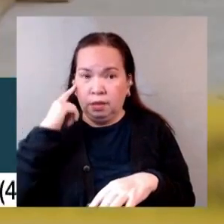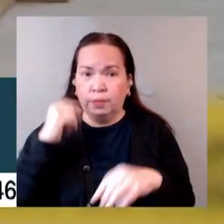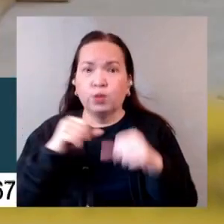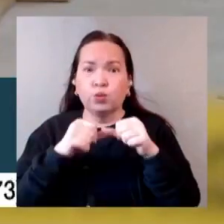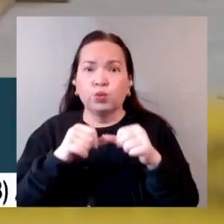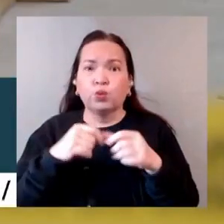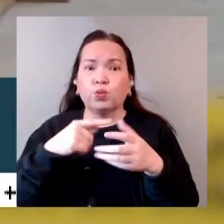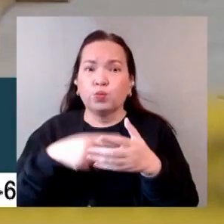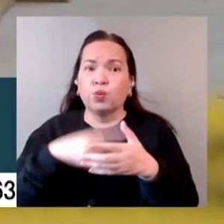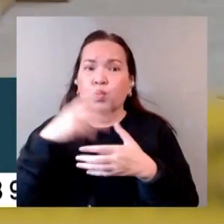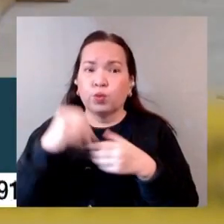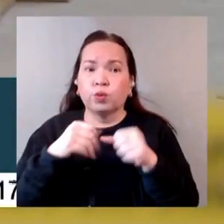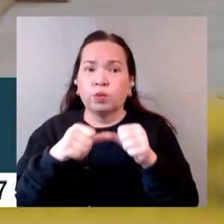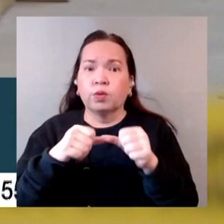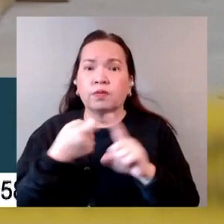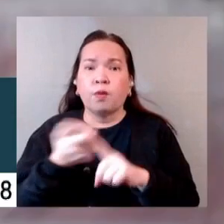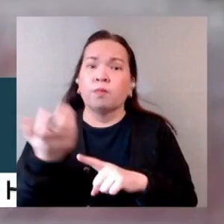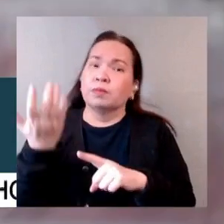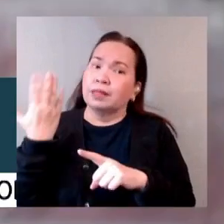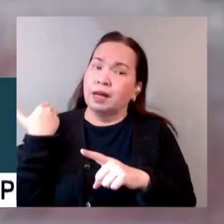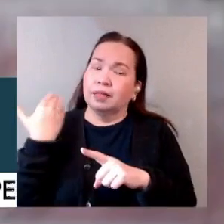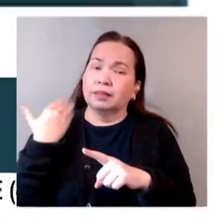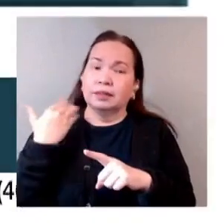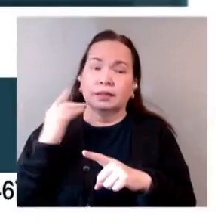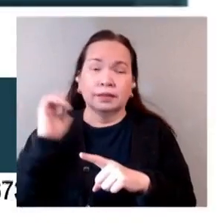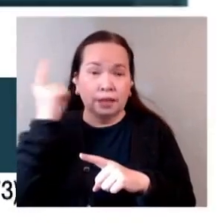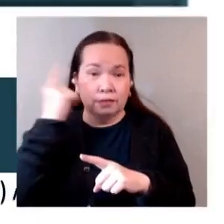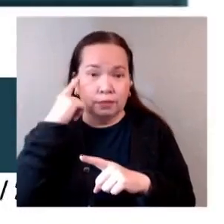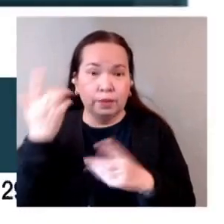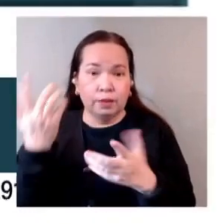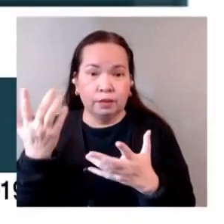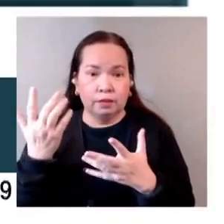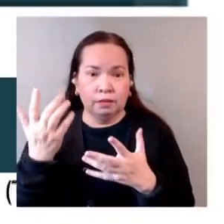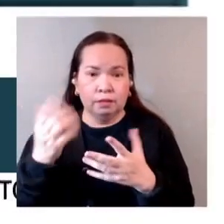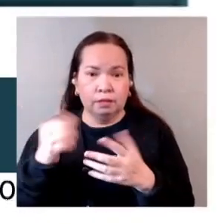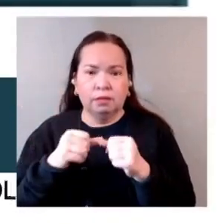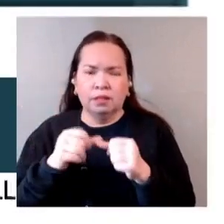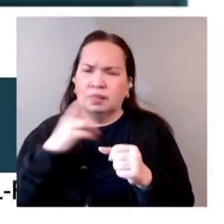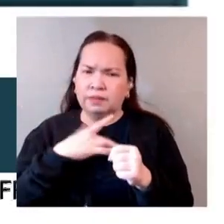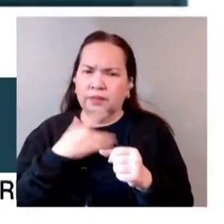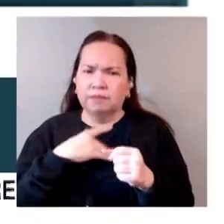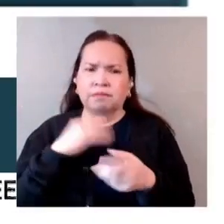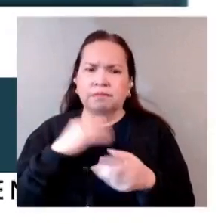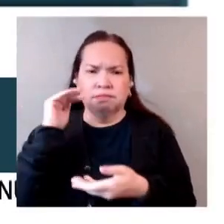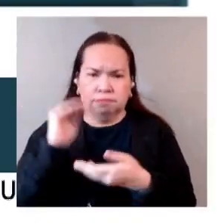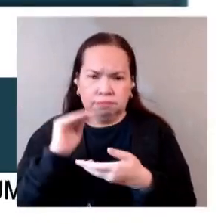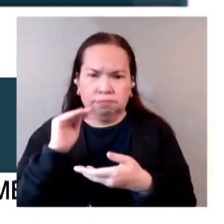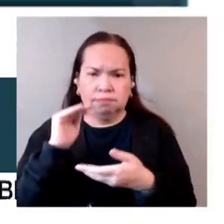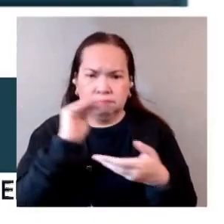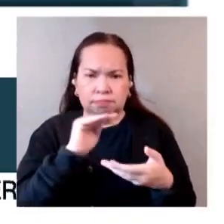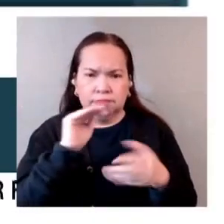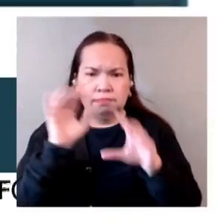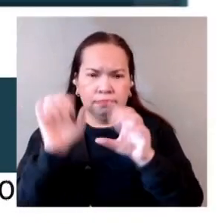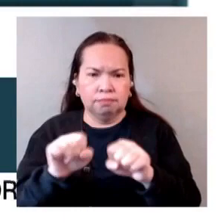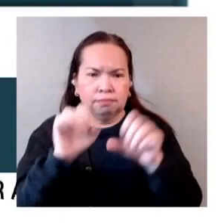the programs of the last administration. It is fair to say that it is